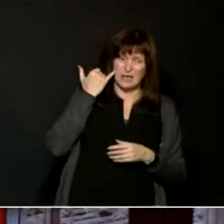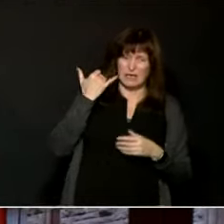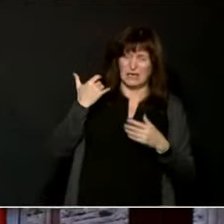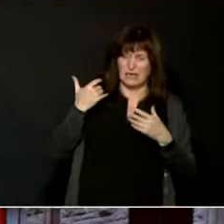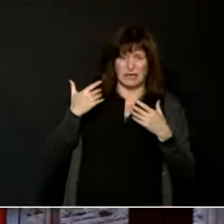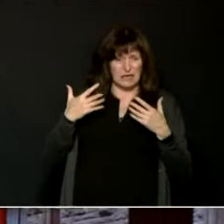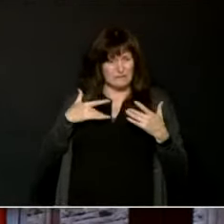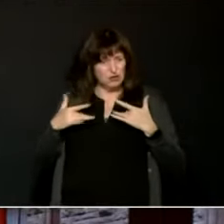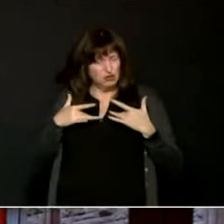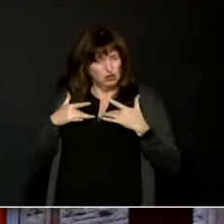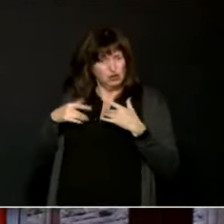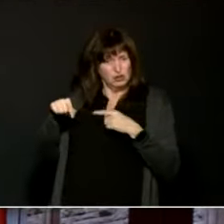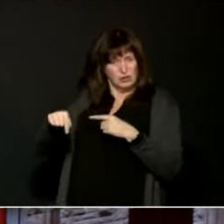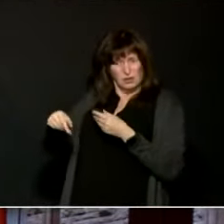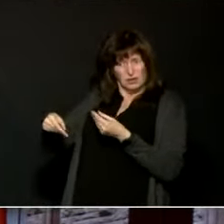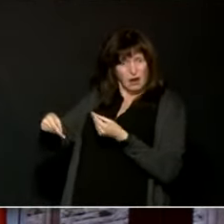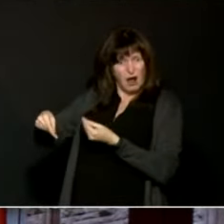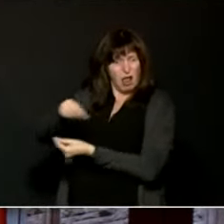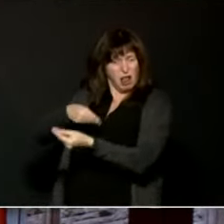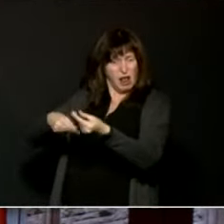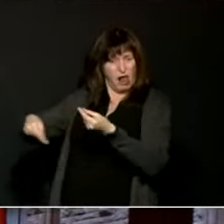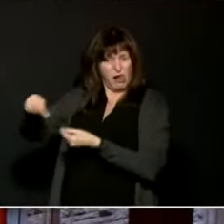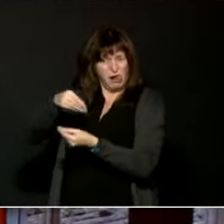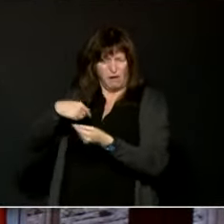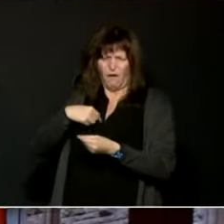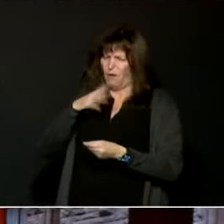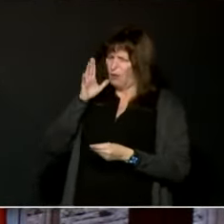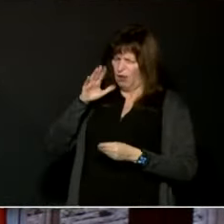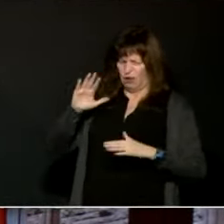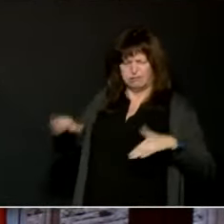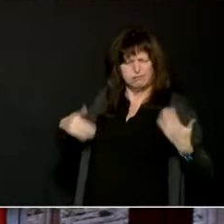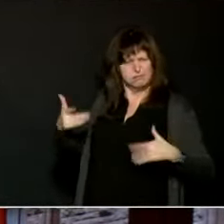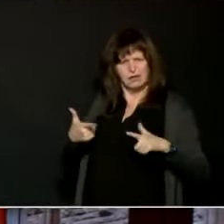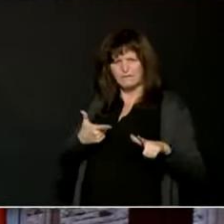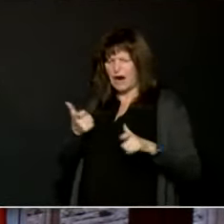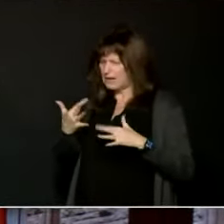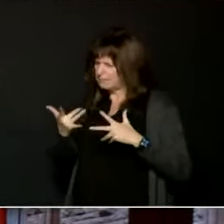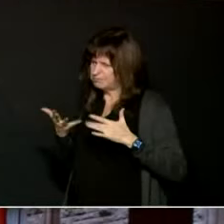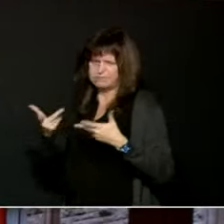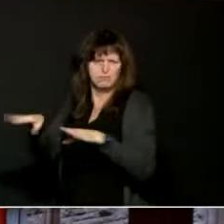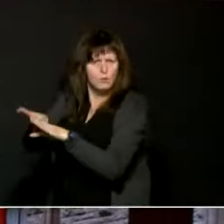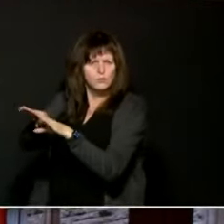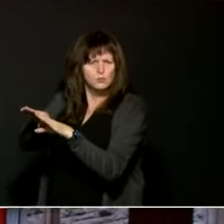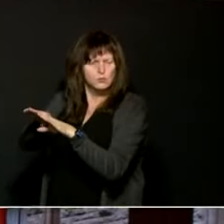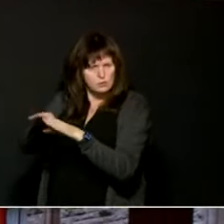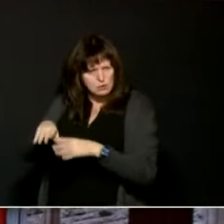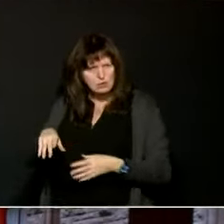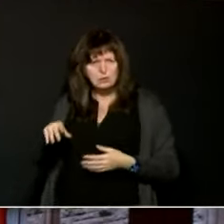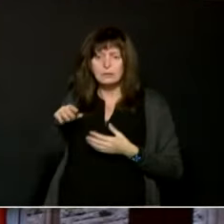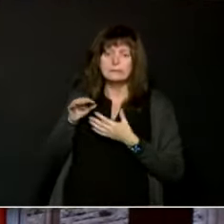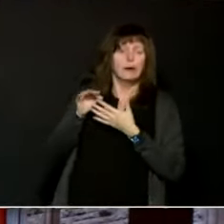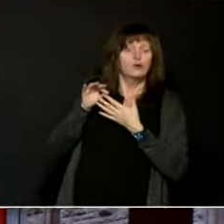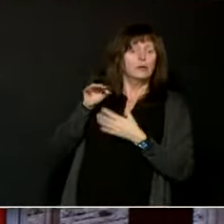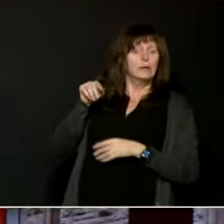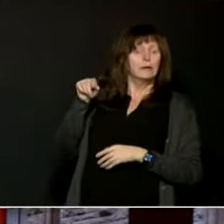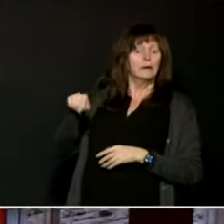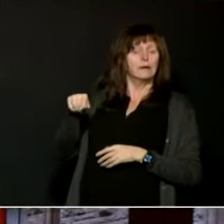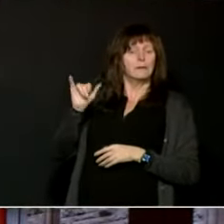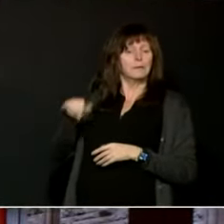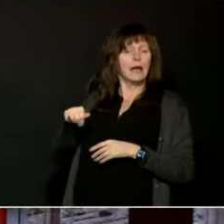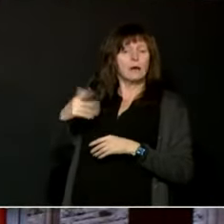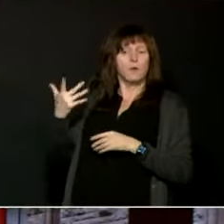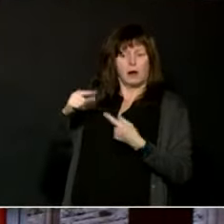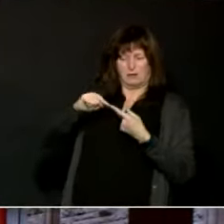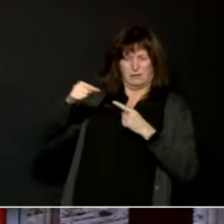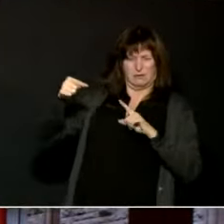the schools, especially as we look for our variants of concern, as we see students who are coming with one symptom and we identify them at the door